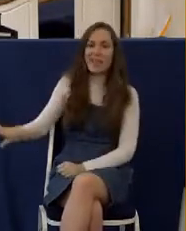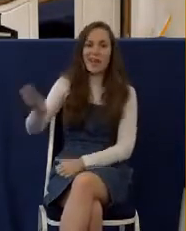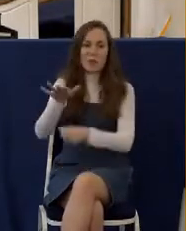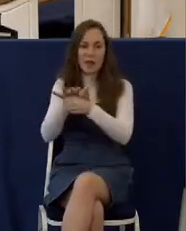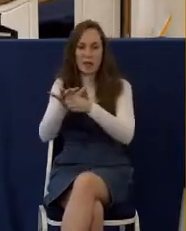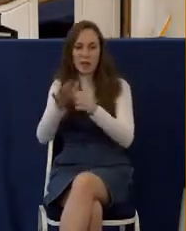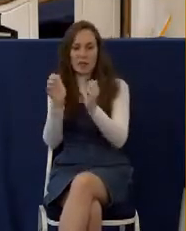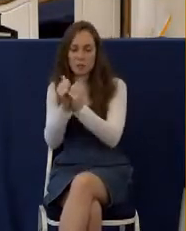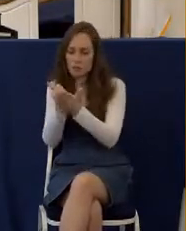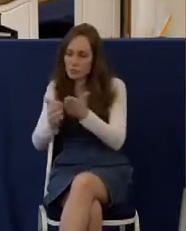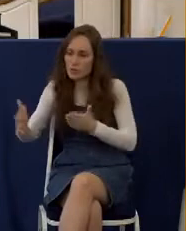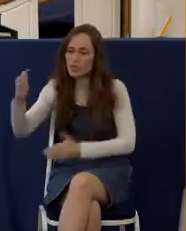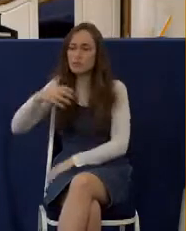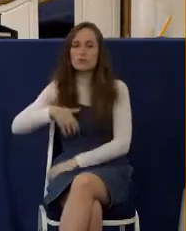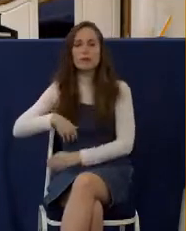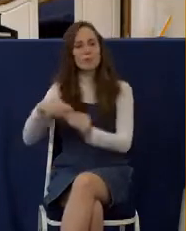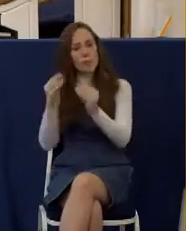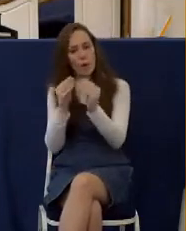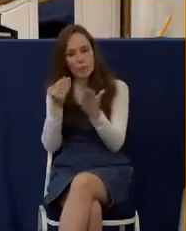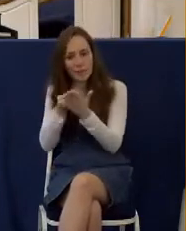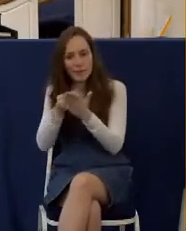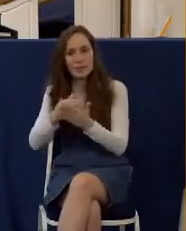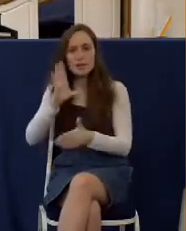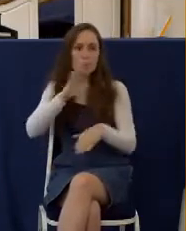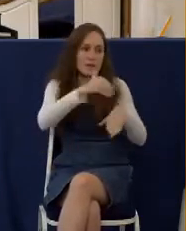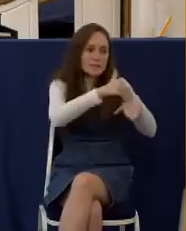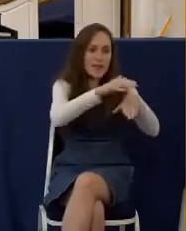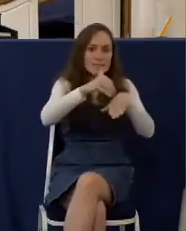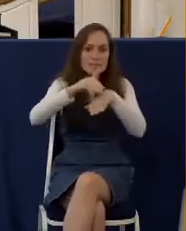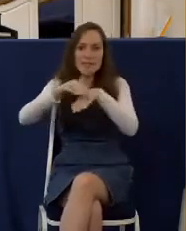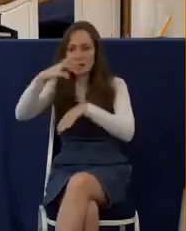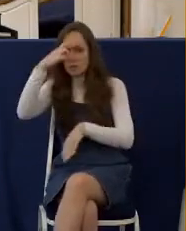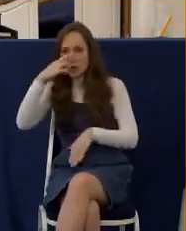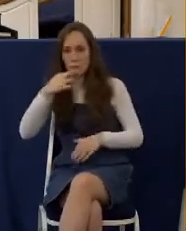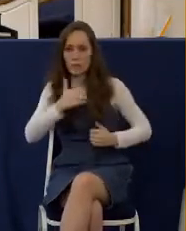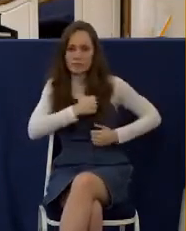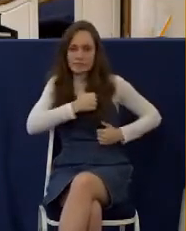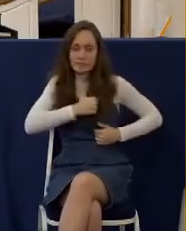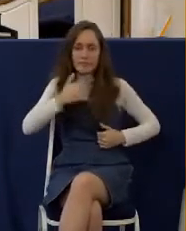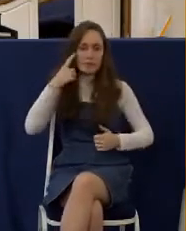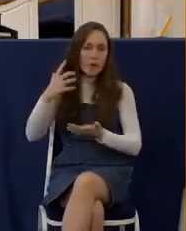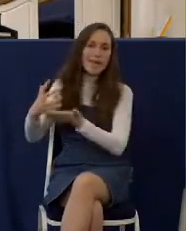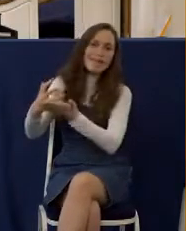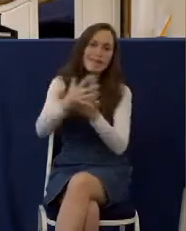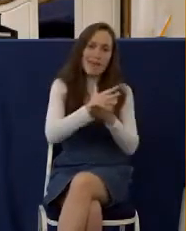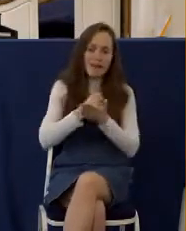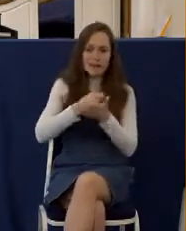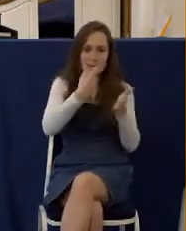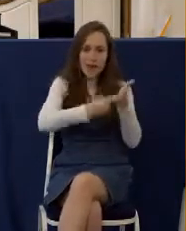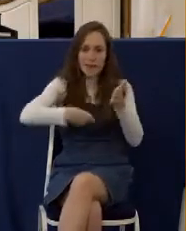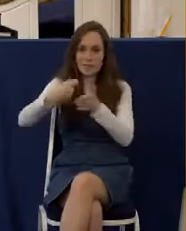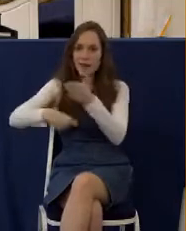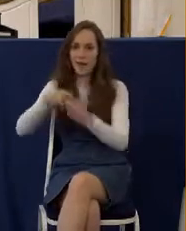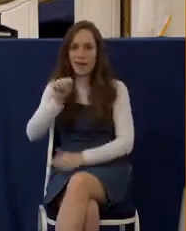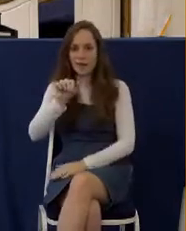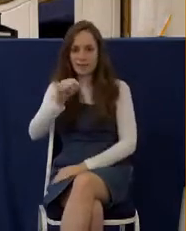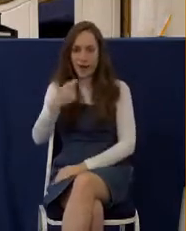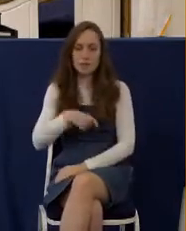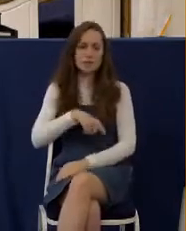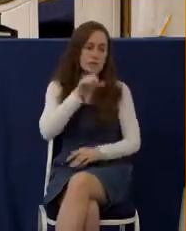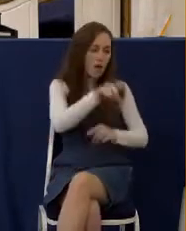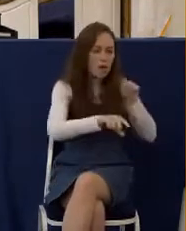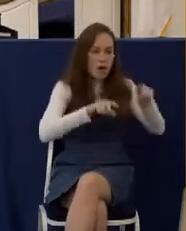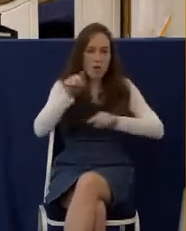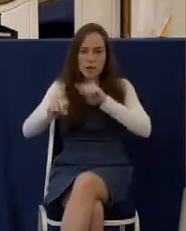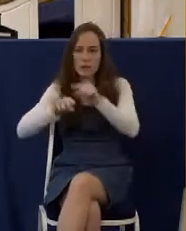They would send out tax collectors. They would take people in their native lands, make them tax collectors. These tax collectors would go out and take a lot of money, more